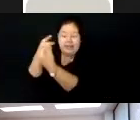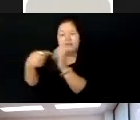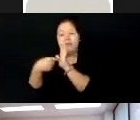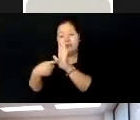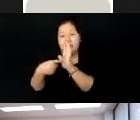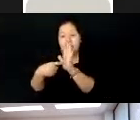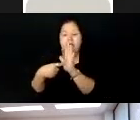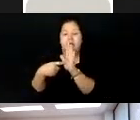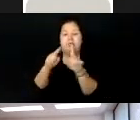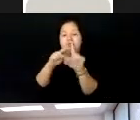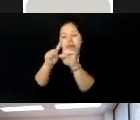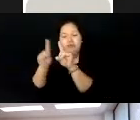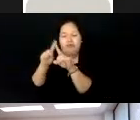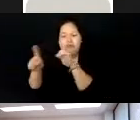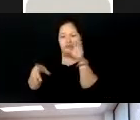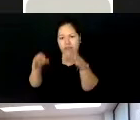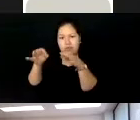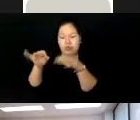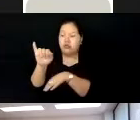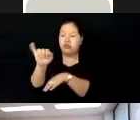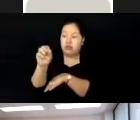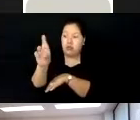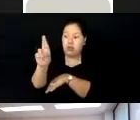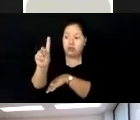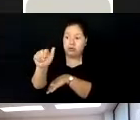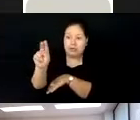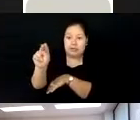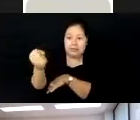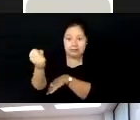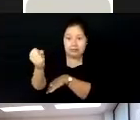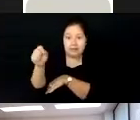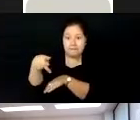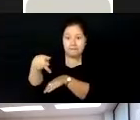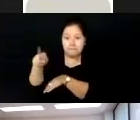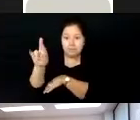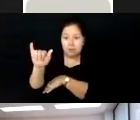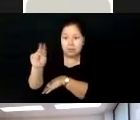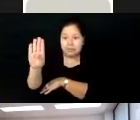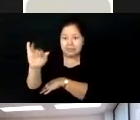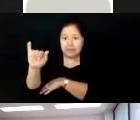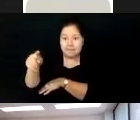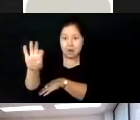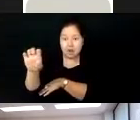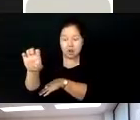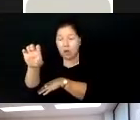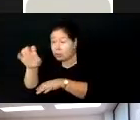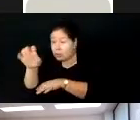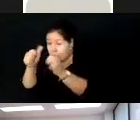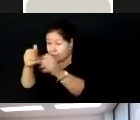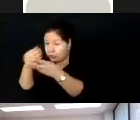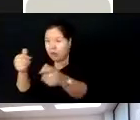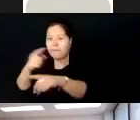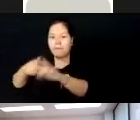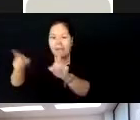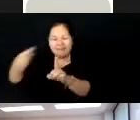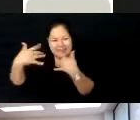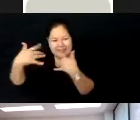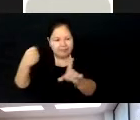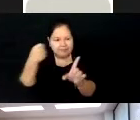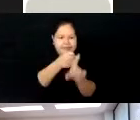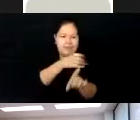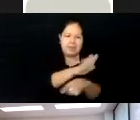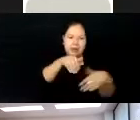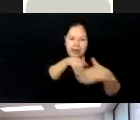jurisdictional issues that Jordan's principle was designed to address, impact Indigenous peoples' access to programs and services at